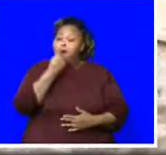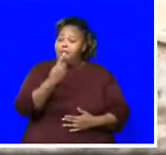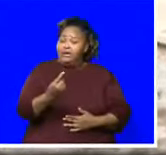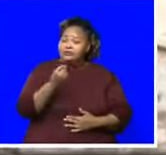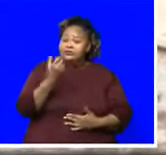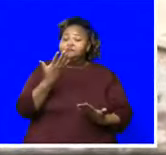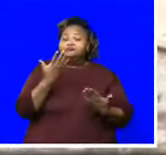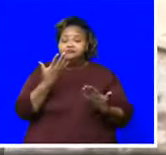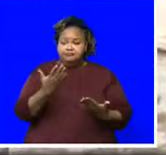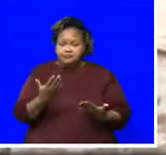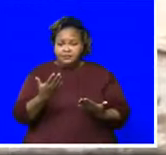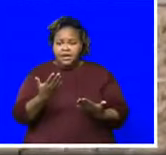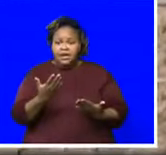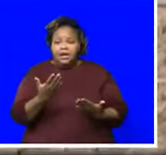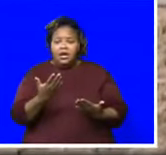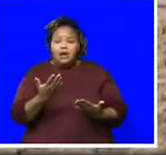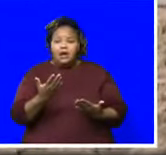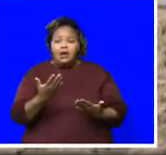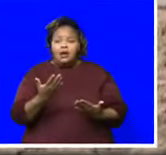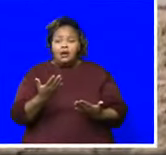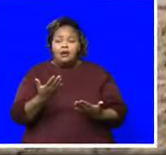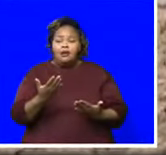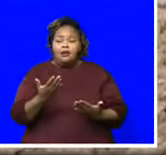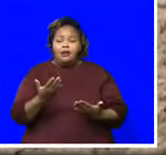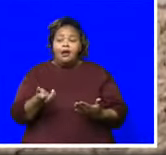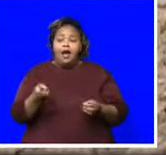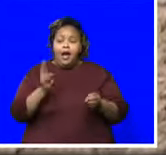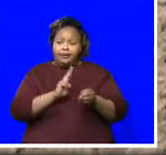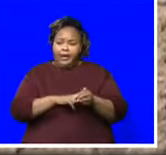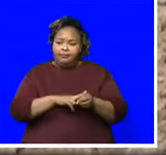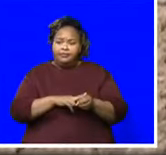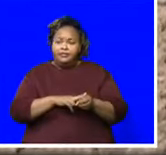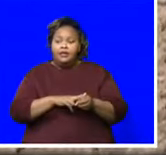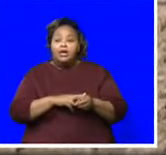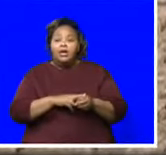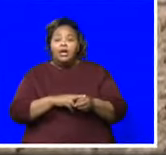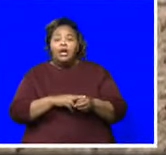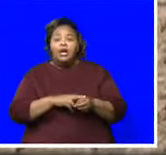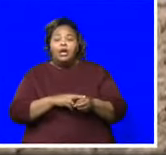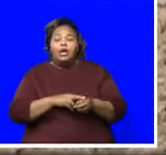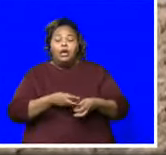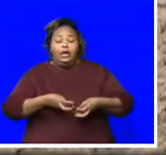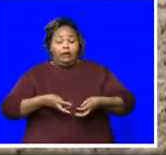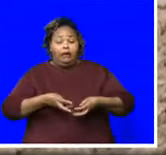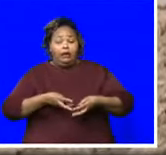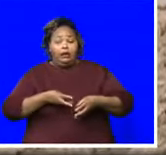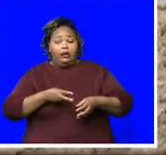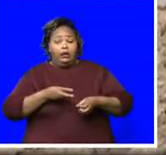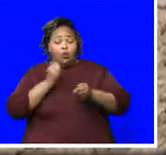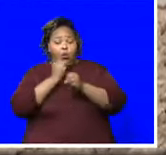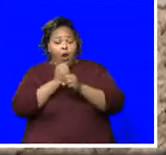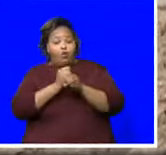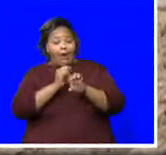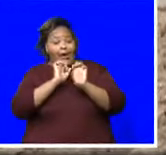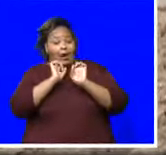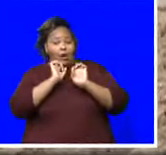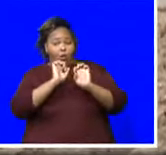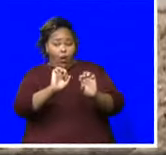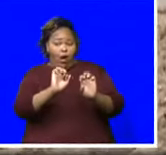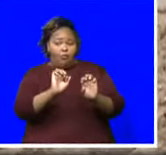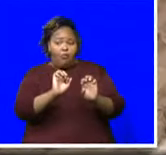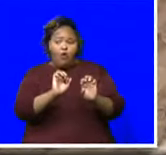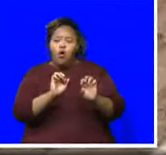sisebukile sabona nendlela lekusebenza ngayo ingasiyo letayelekile njengoba nakusakhiwa lomgwaqo